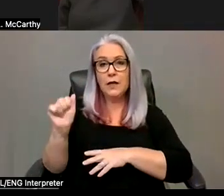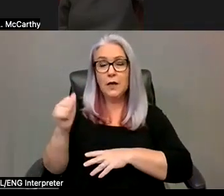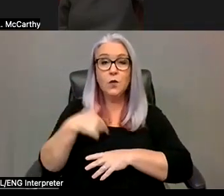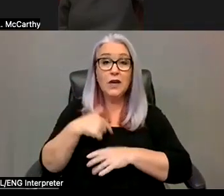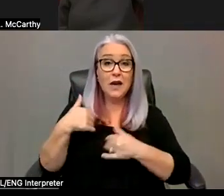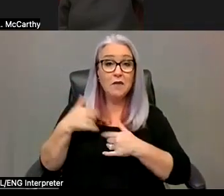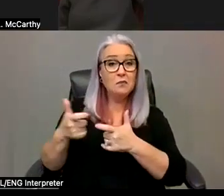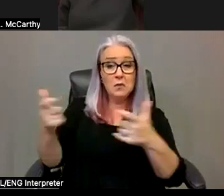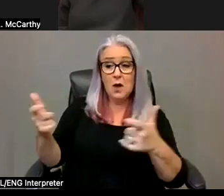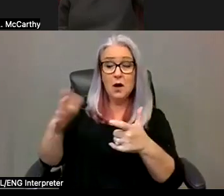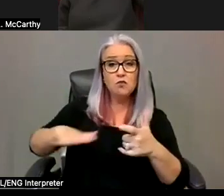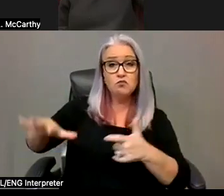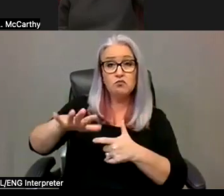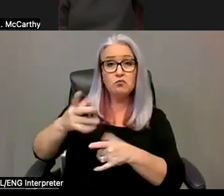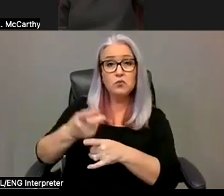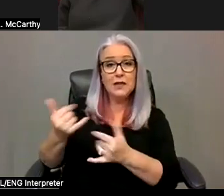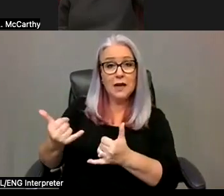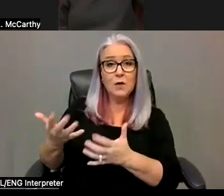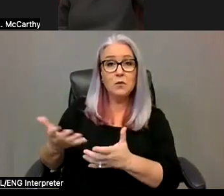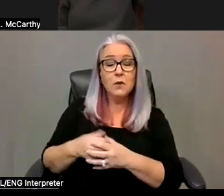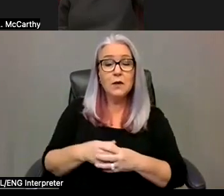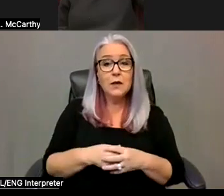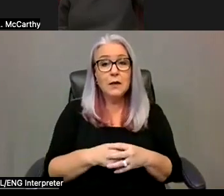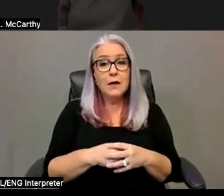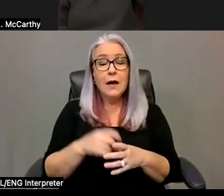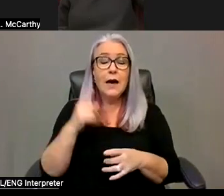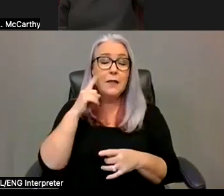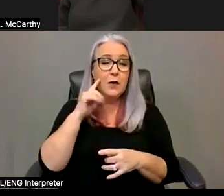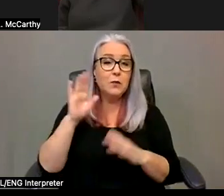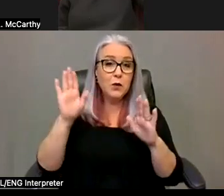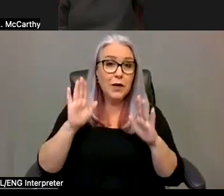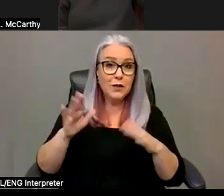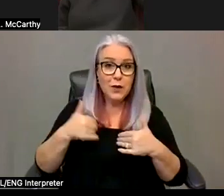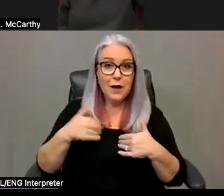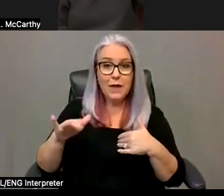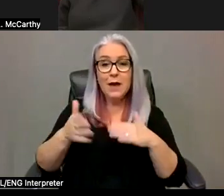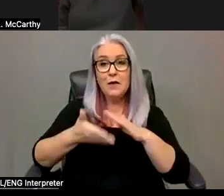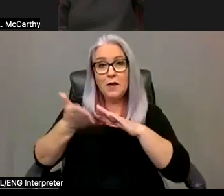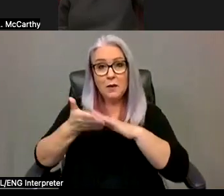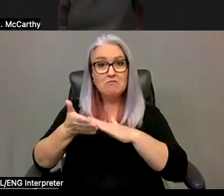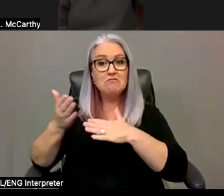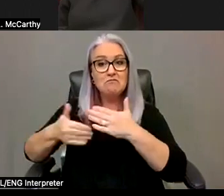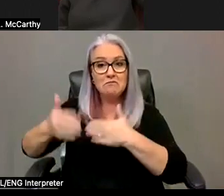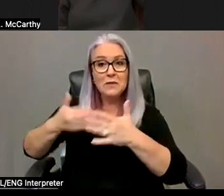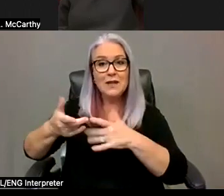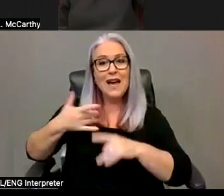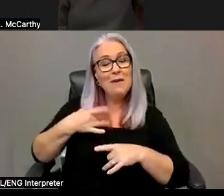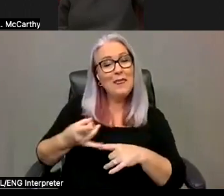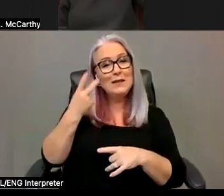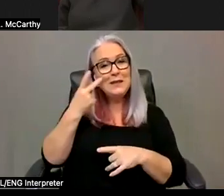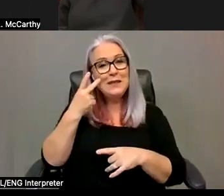there now, and it would be great to have that up and running again. And I'd like to see pickleball courts. Of